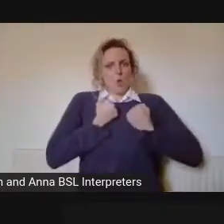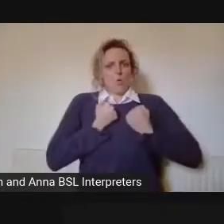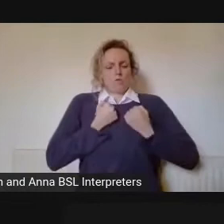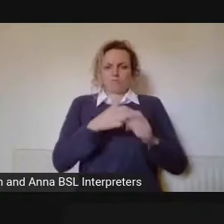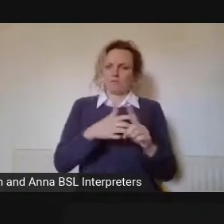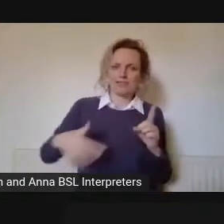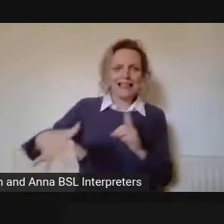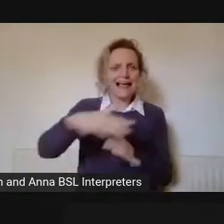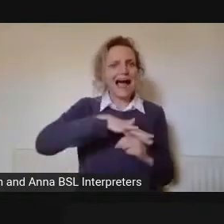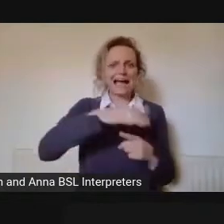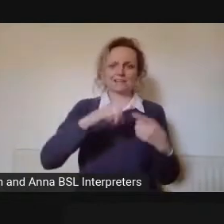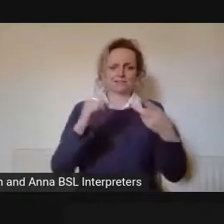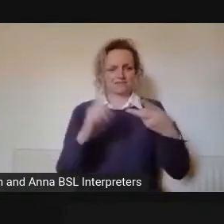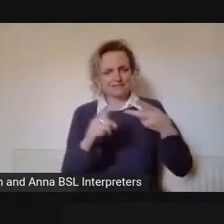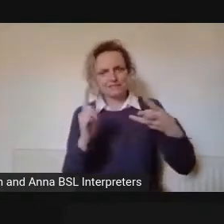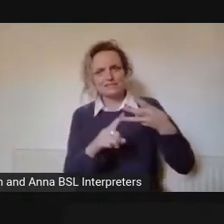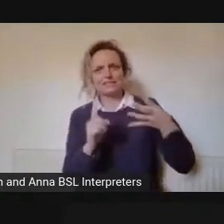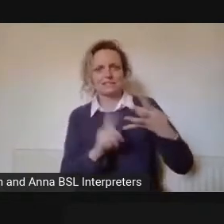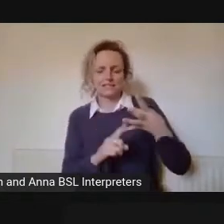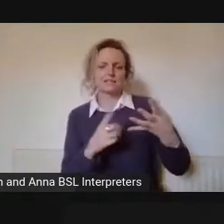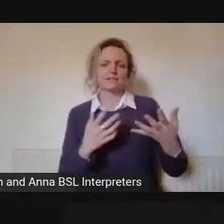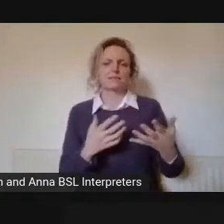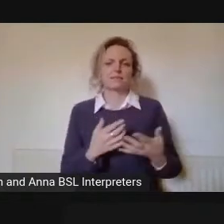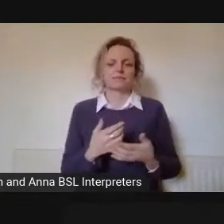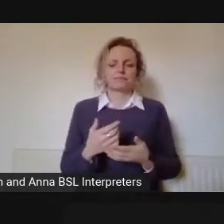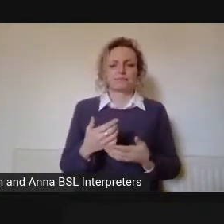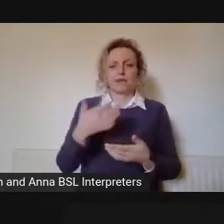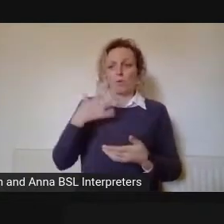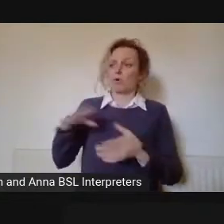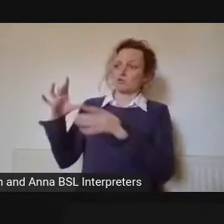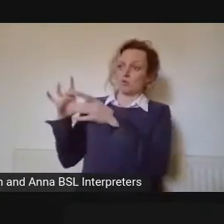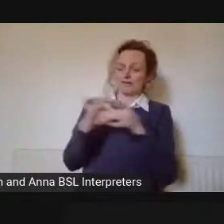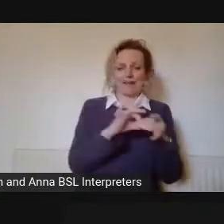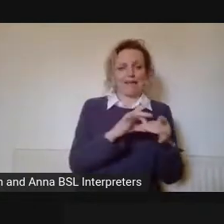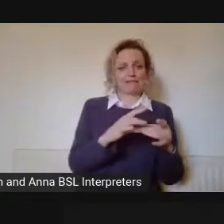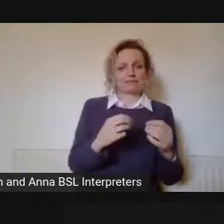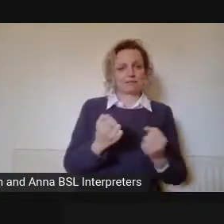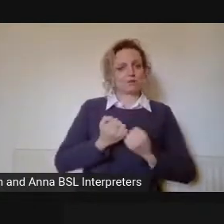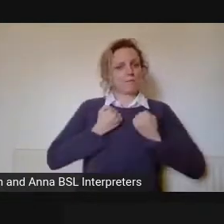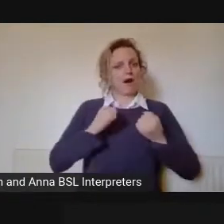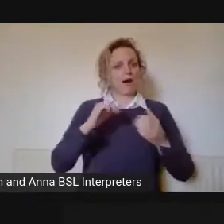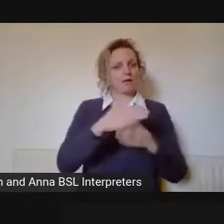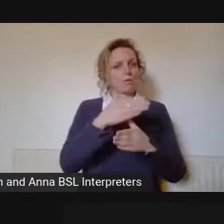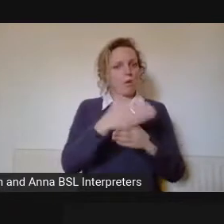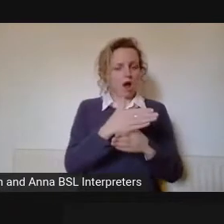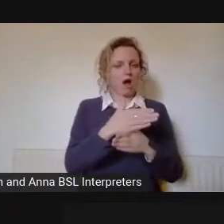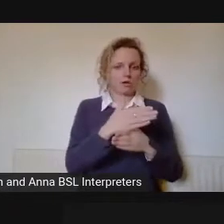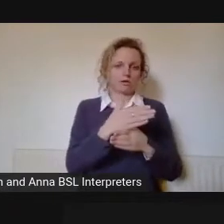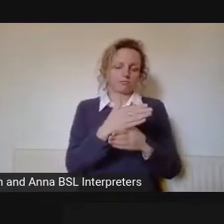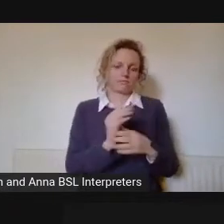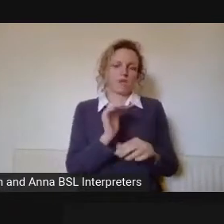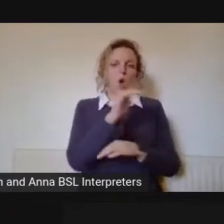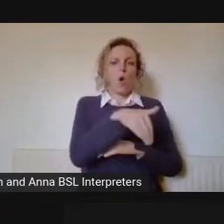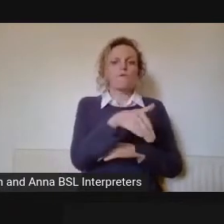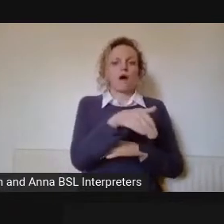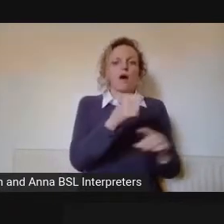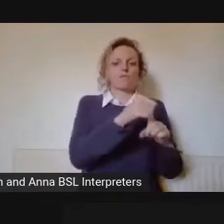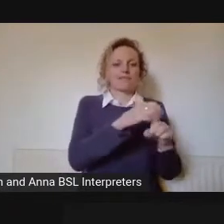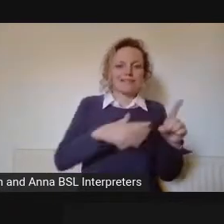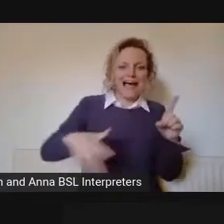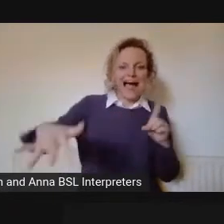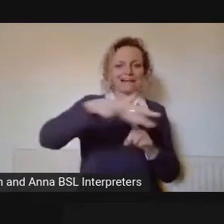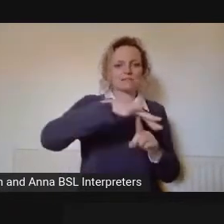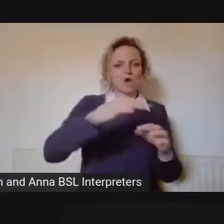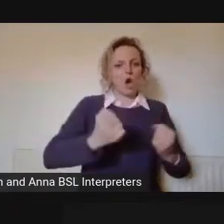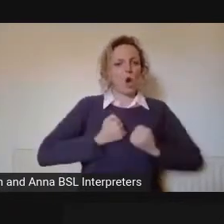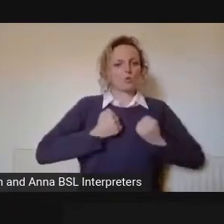to, even also in recent work that I've been doing around land ownership in the banana industry.